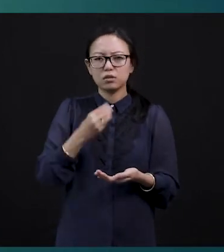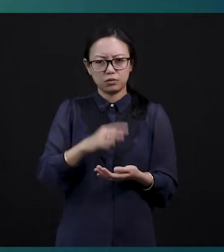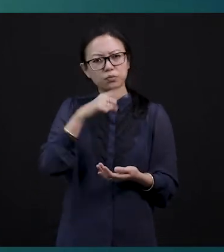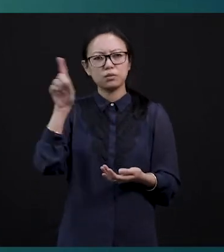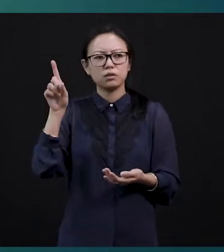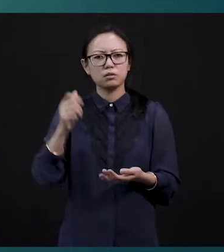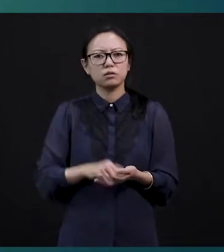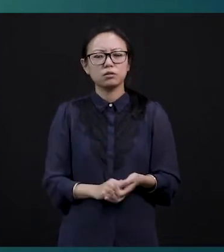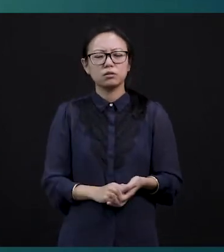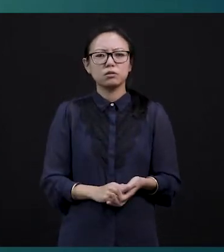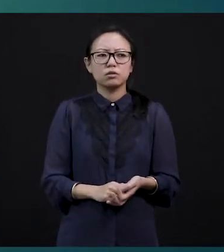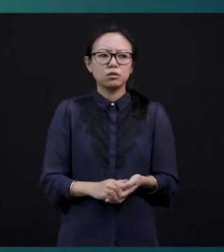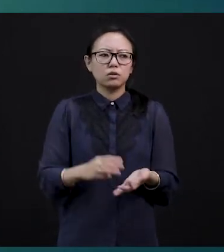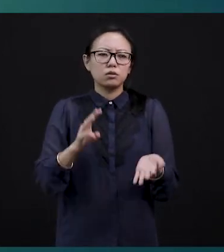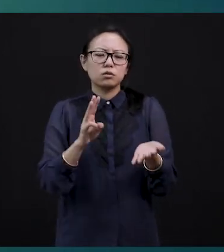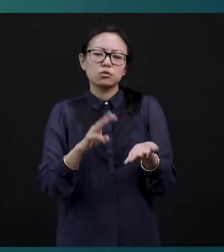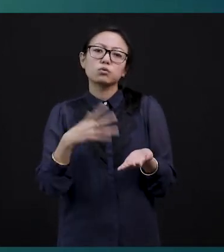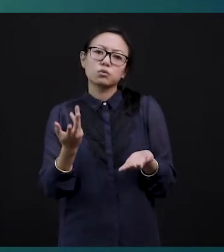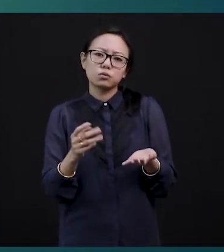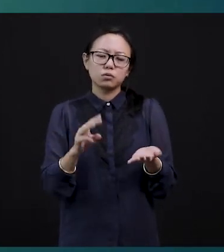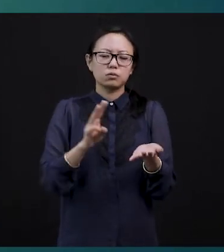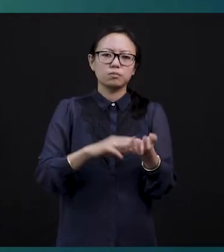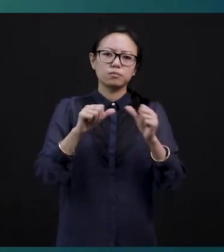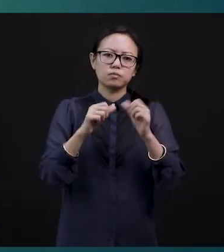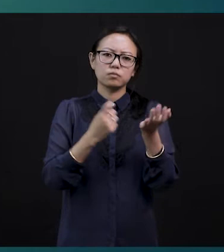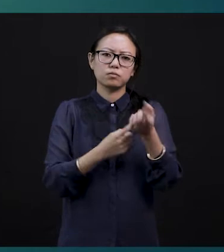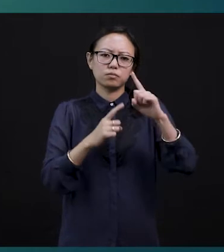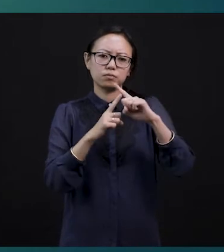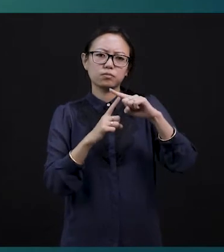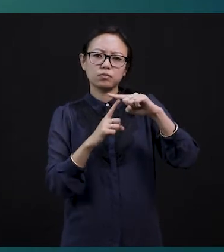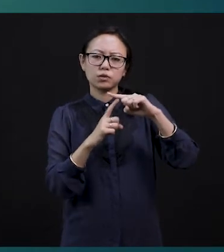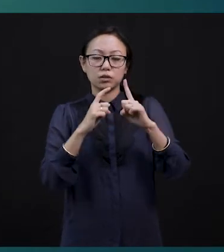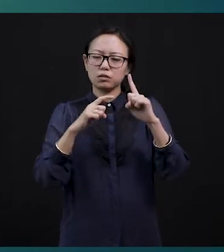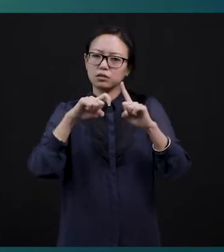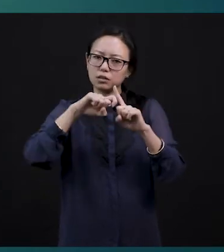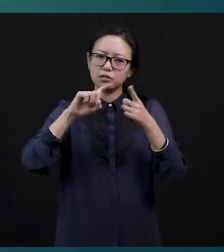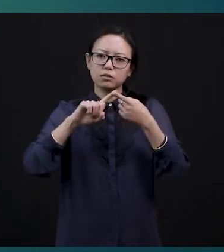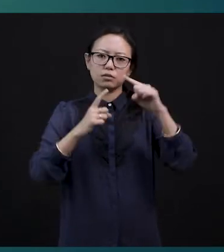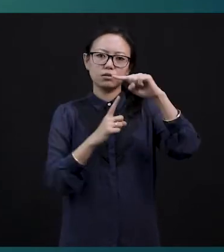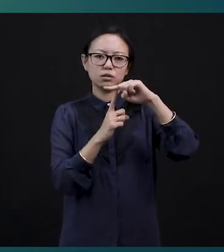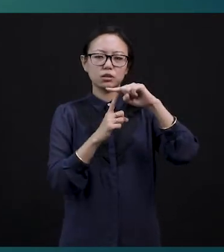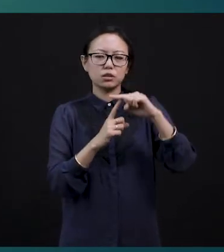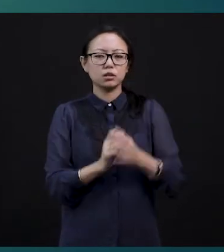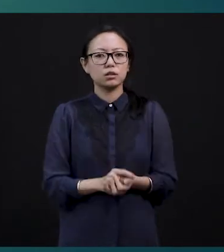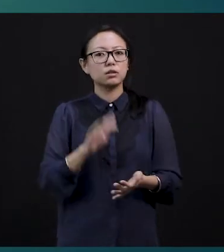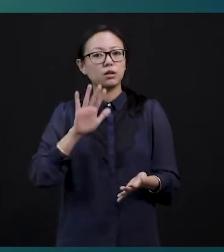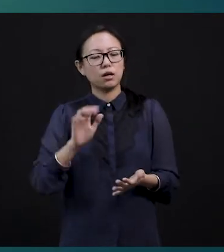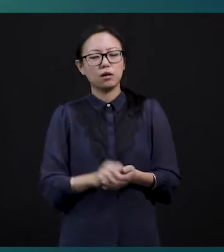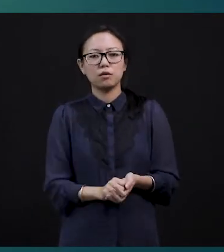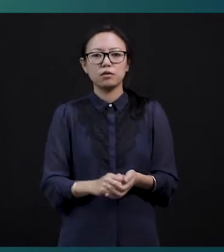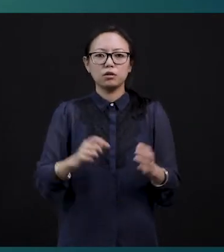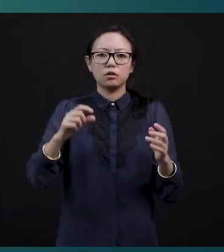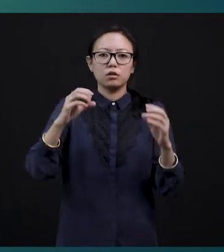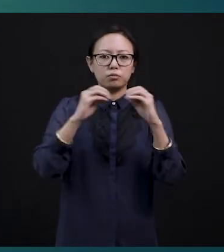a market will only or always have a buyer, that is us, and a seller, that's a shopkeeper.